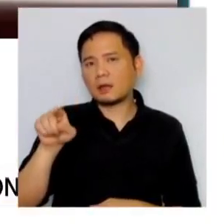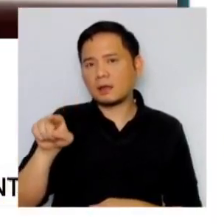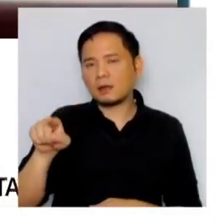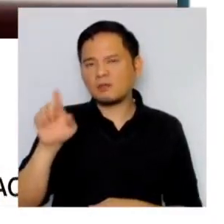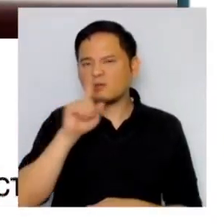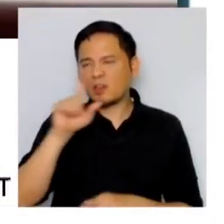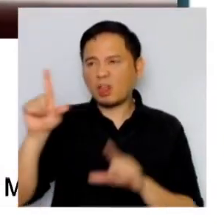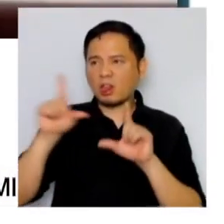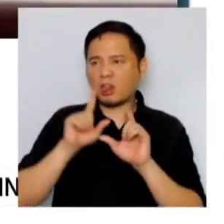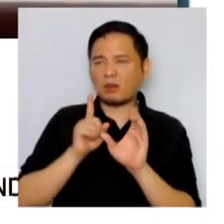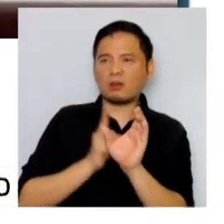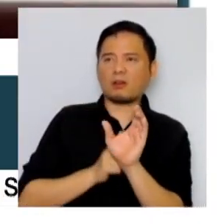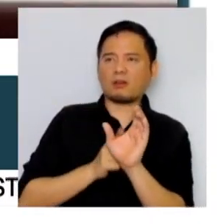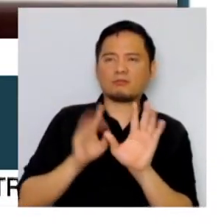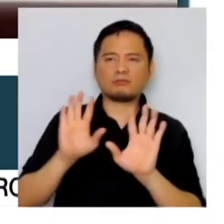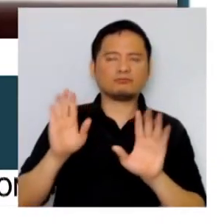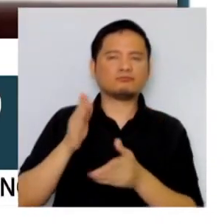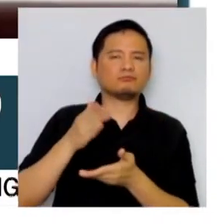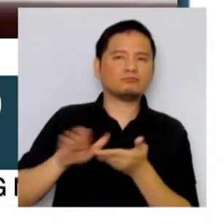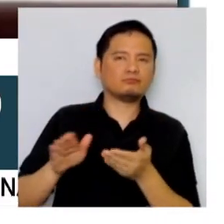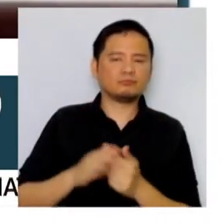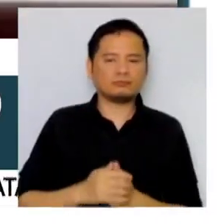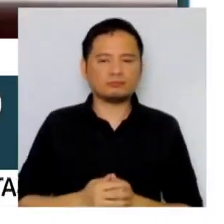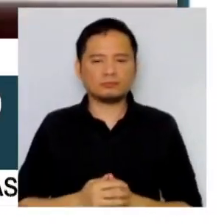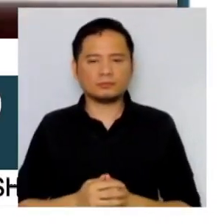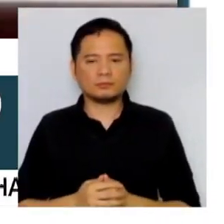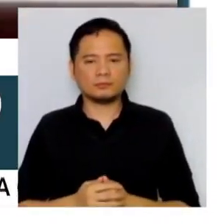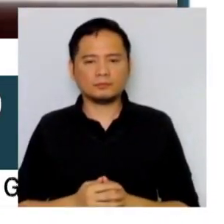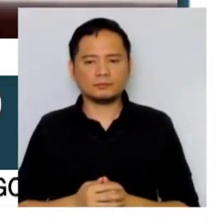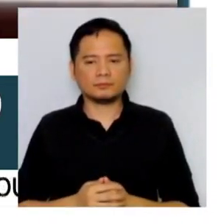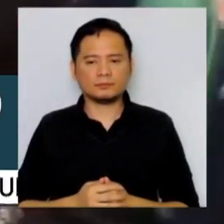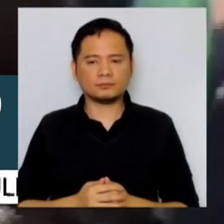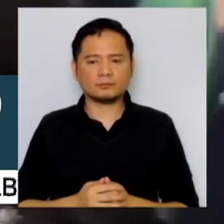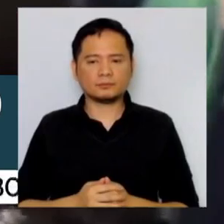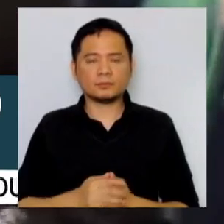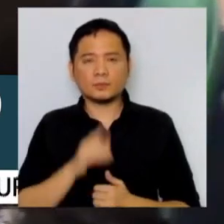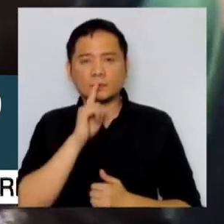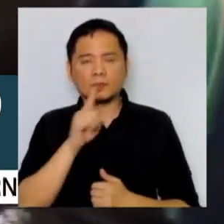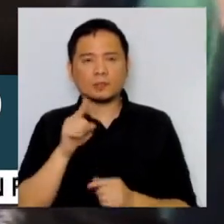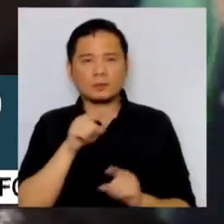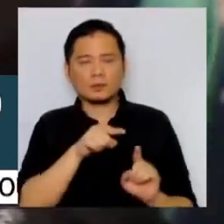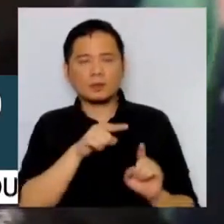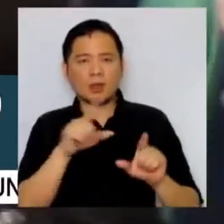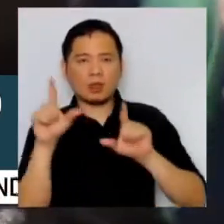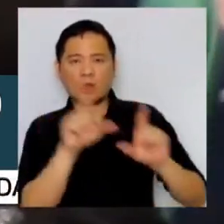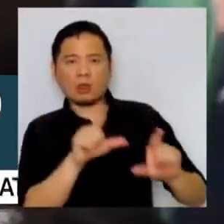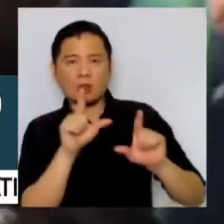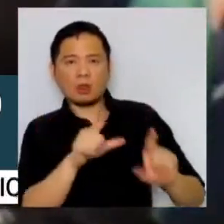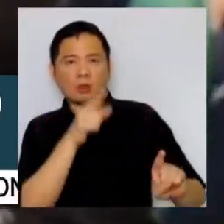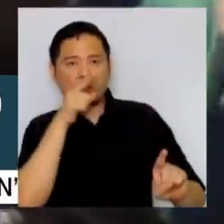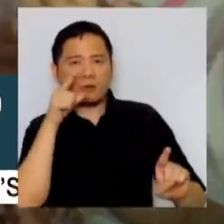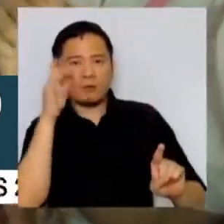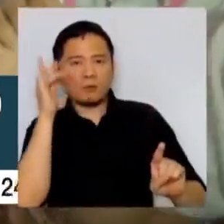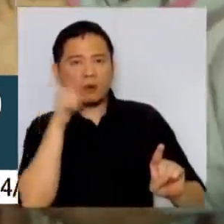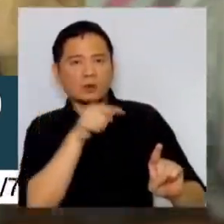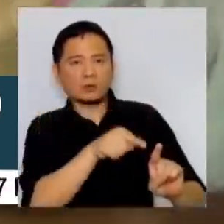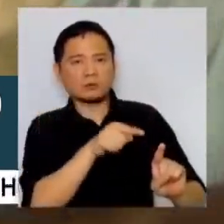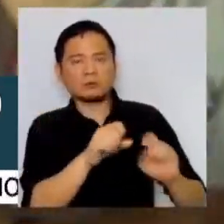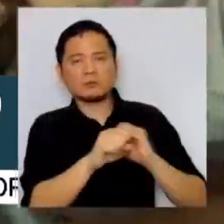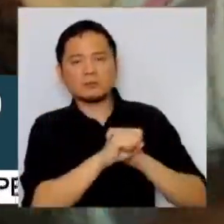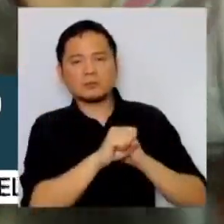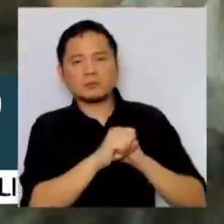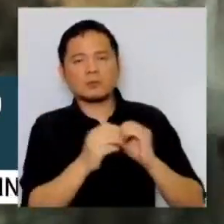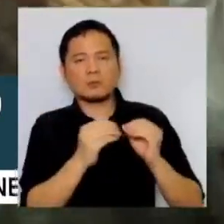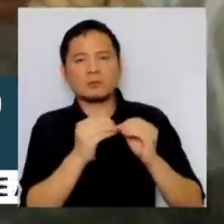part of Robredo's senatorial ticket, suspects Badoy is targeting Robredo because her presidential campaign is growing stronger. The